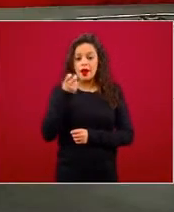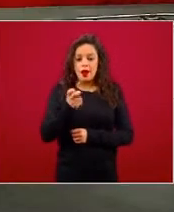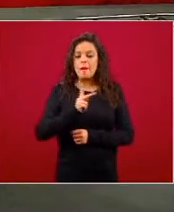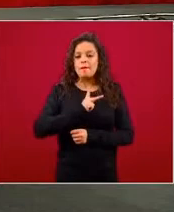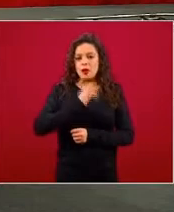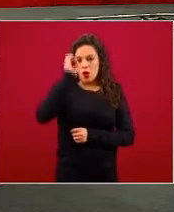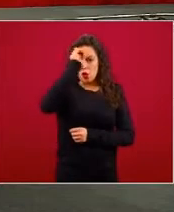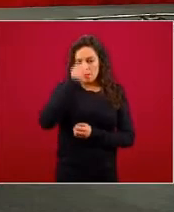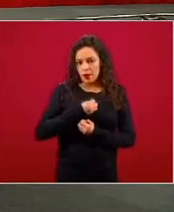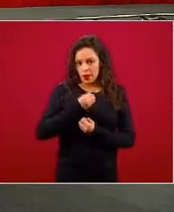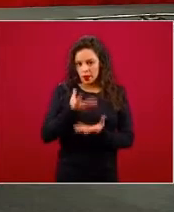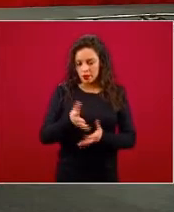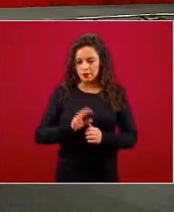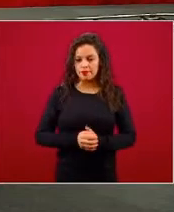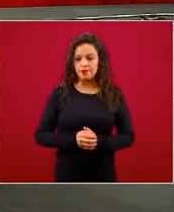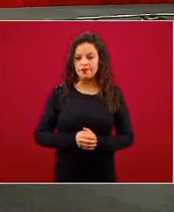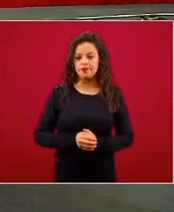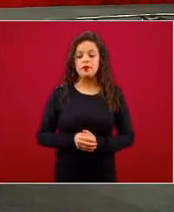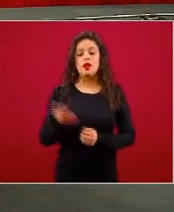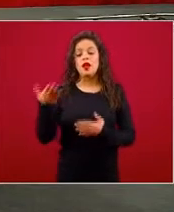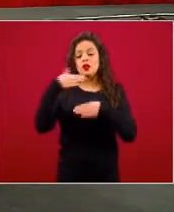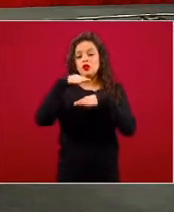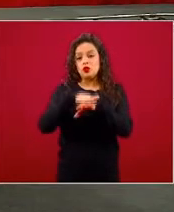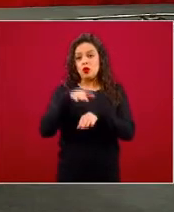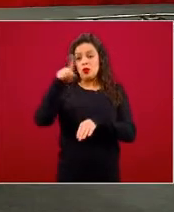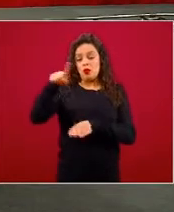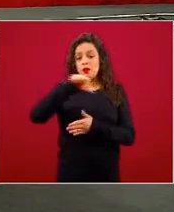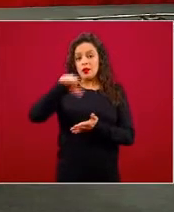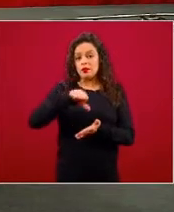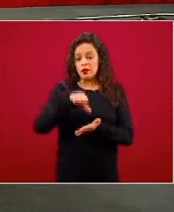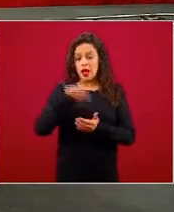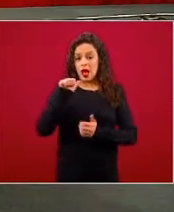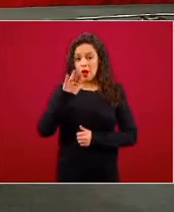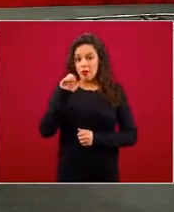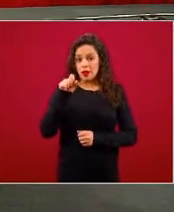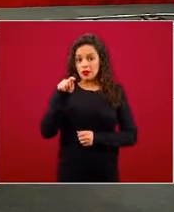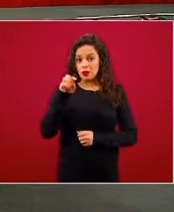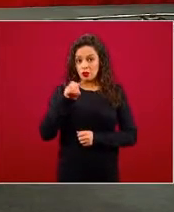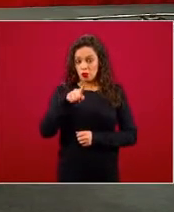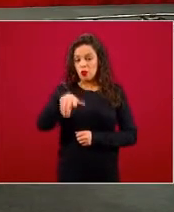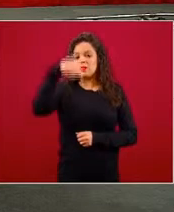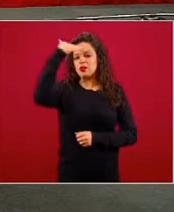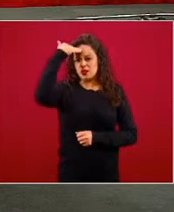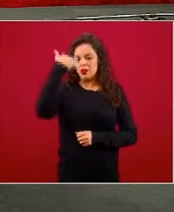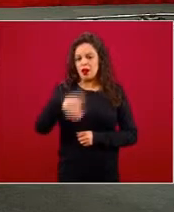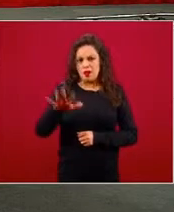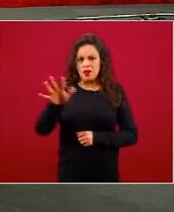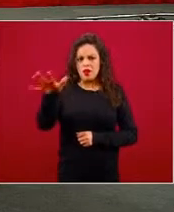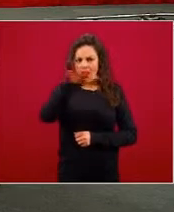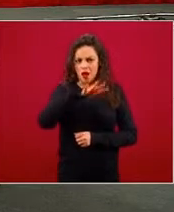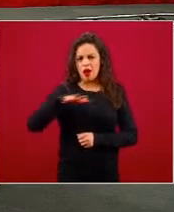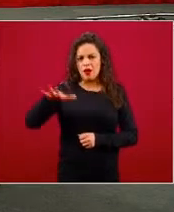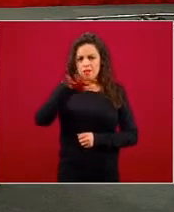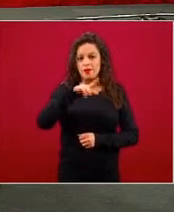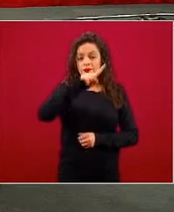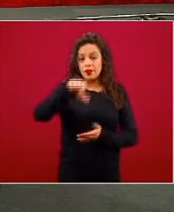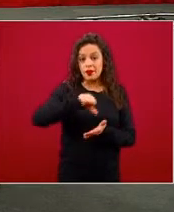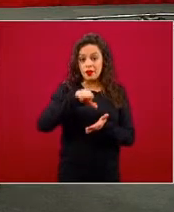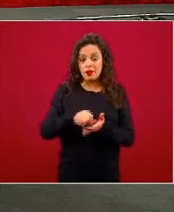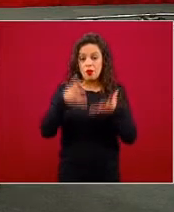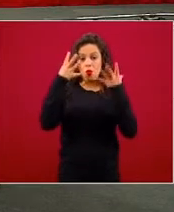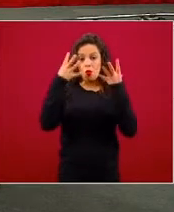Regarding the national market, as you are very well aware of, this is the market that will